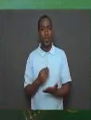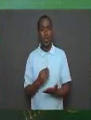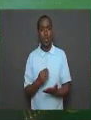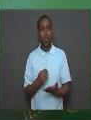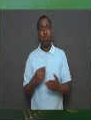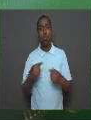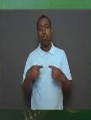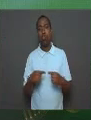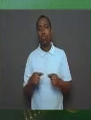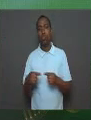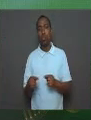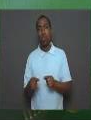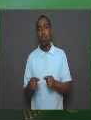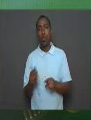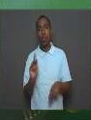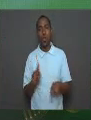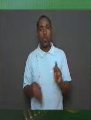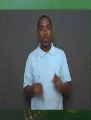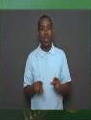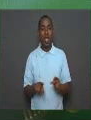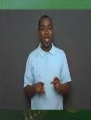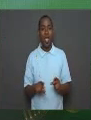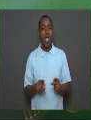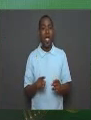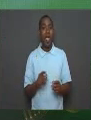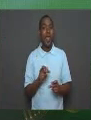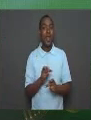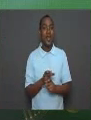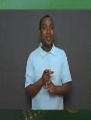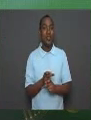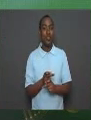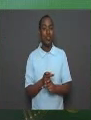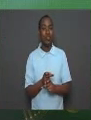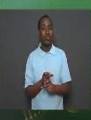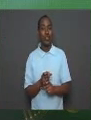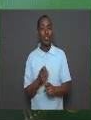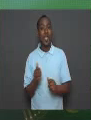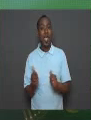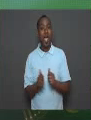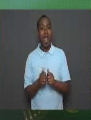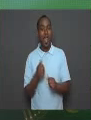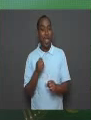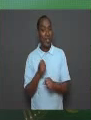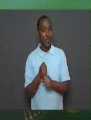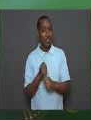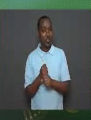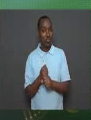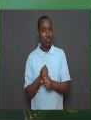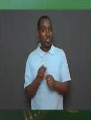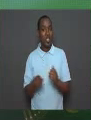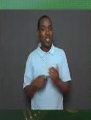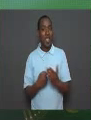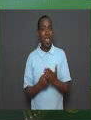of people and organizations working together to avoid the